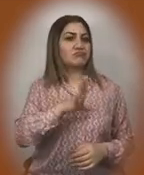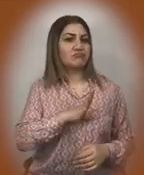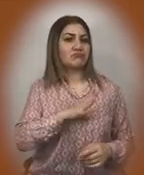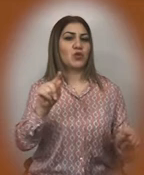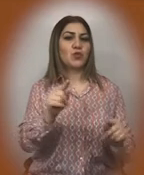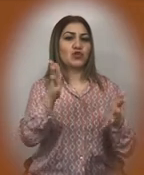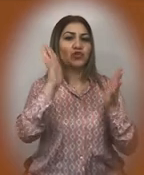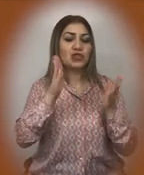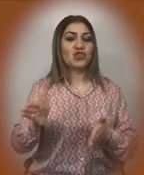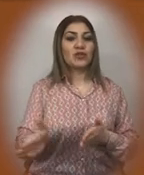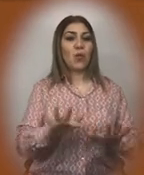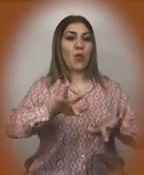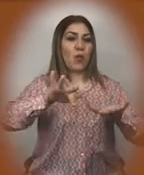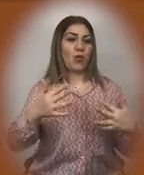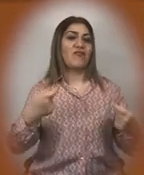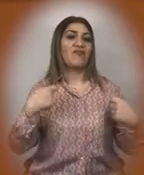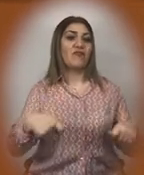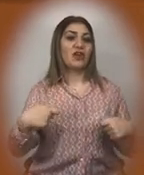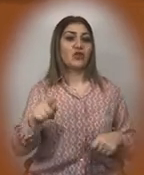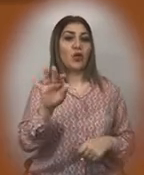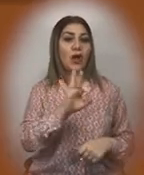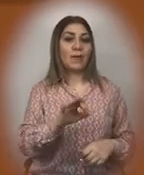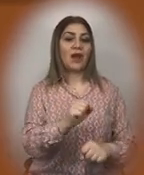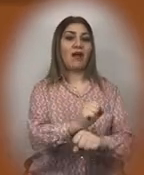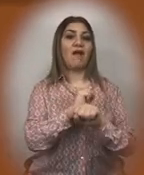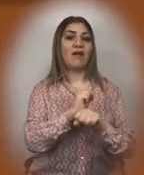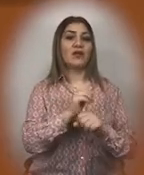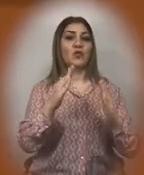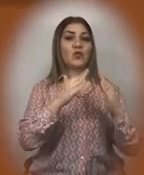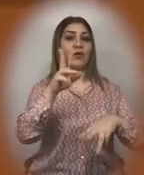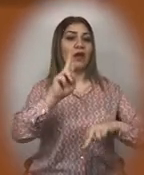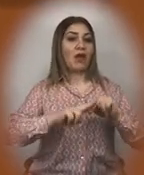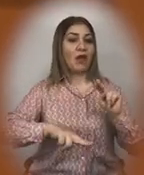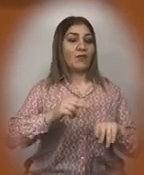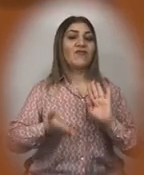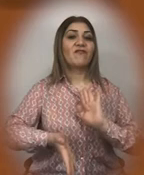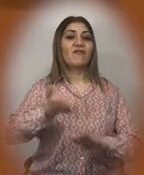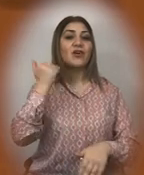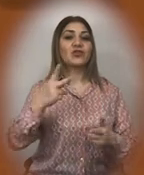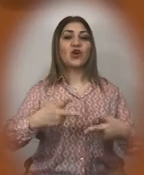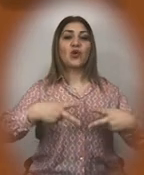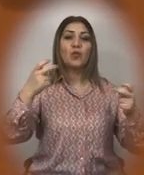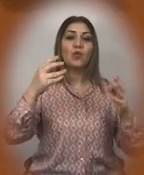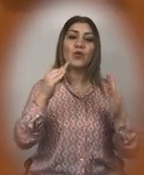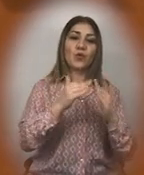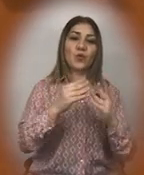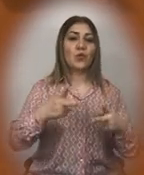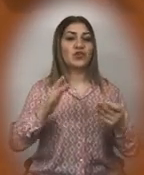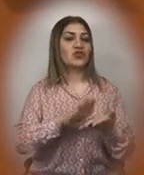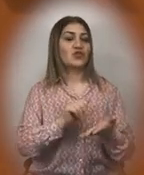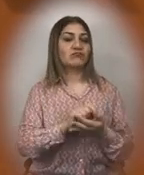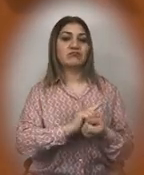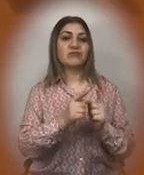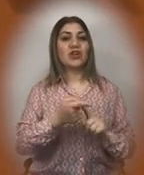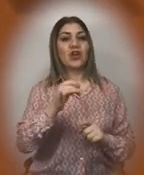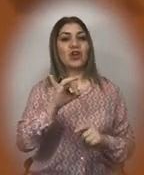travelers now in those days they called them lodges or caravan series not hotels or guest houses like we do today the most picturesque